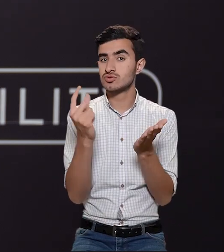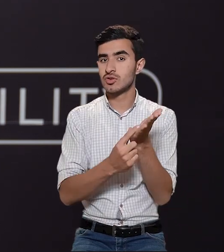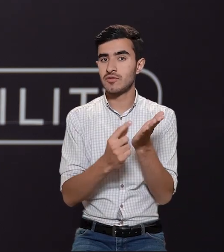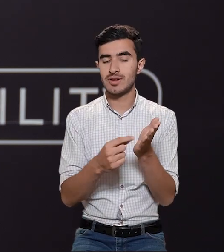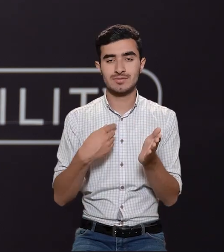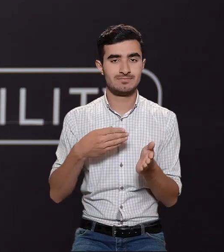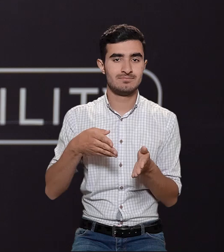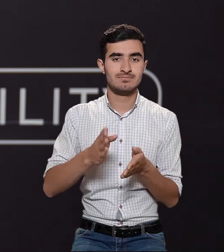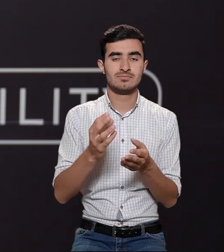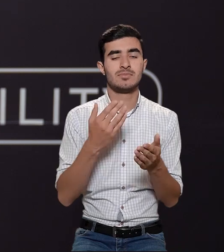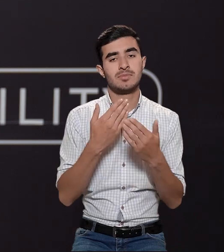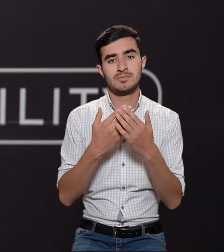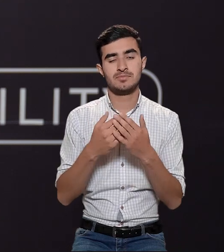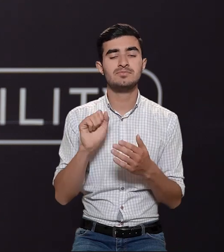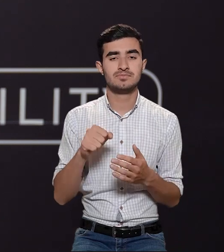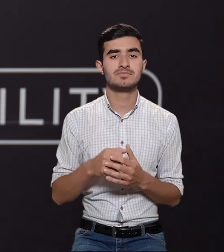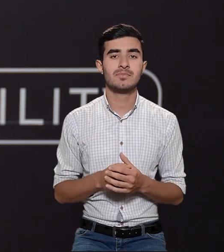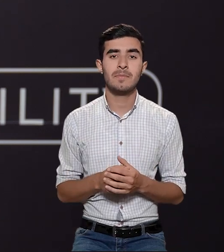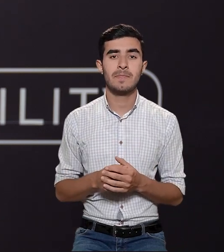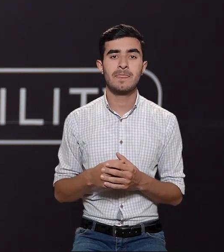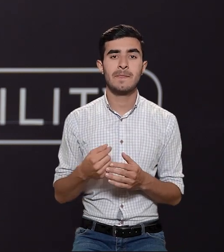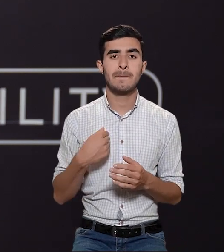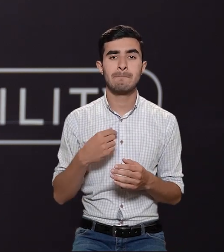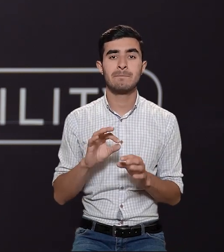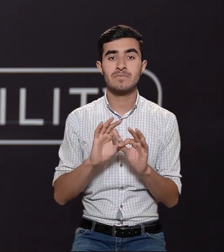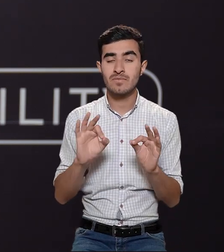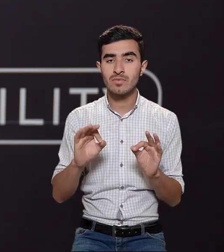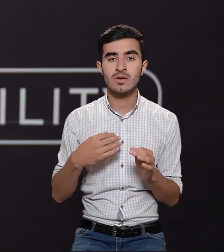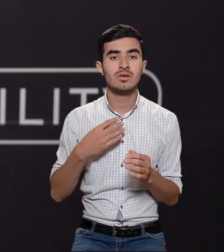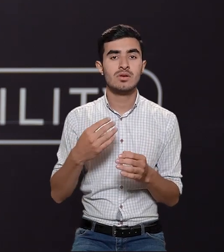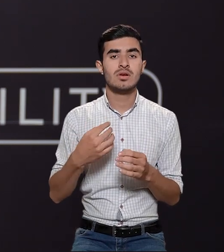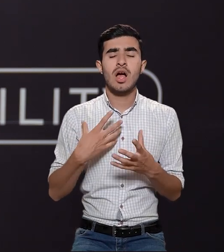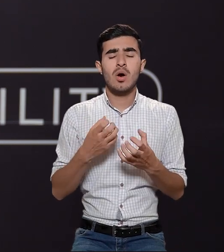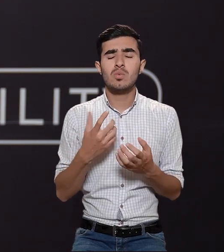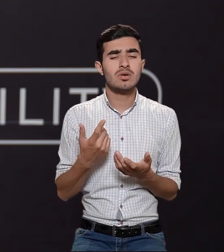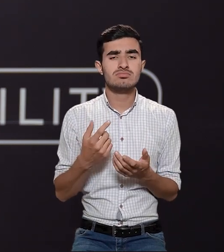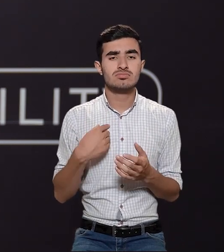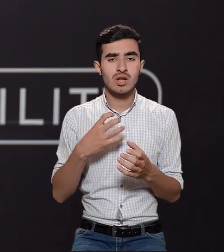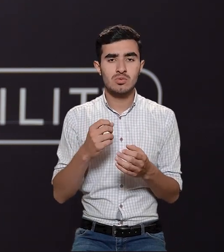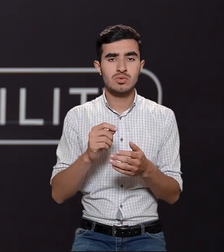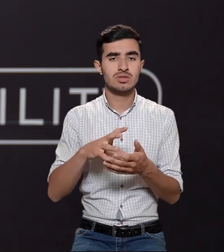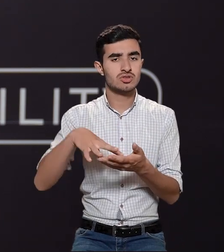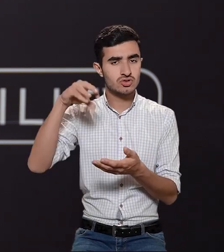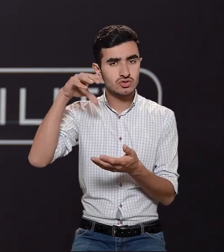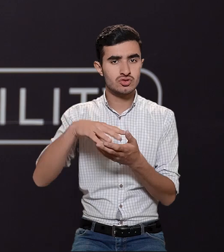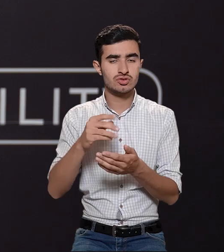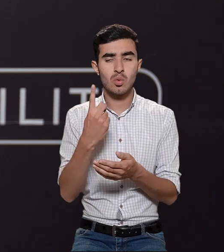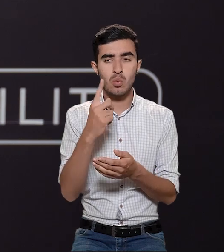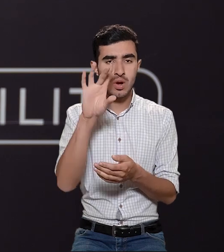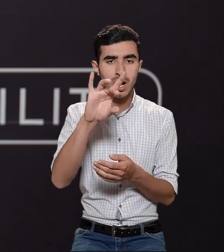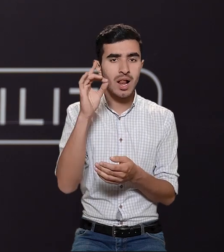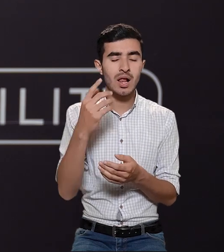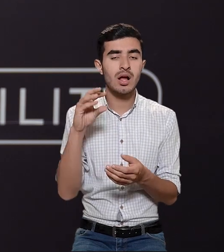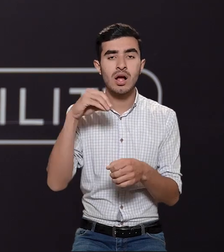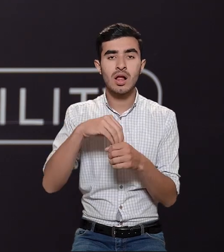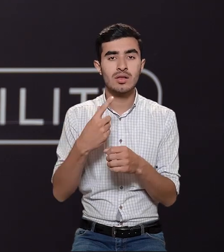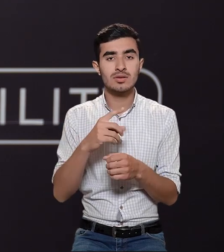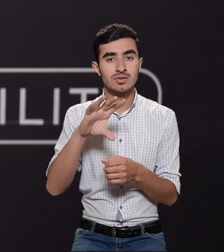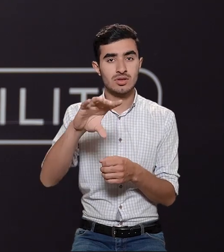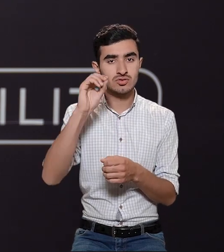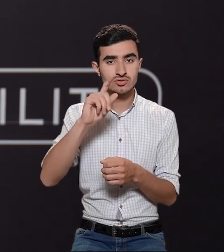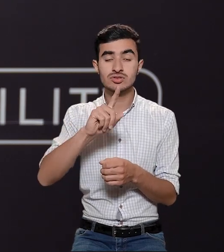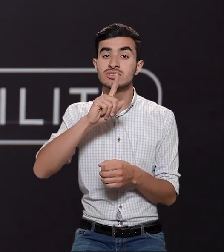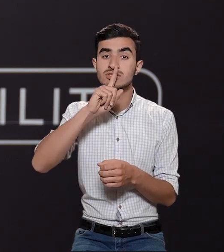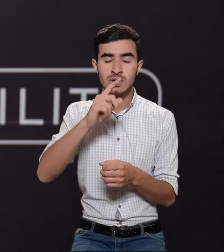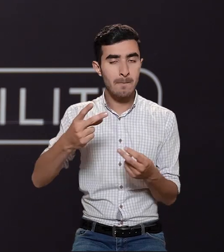my medicine, for super specializations, I wanted to go into a specialty where one can do